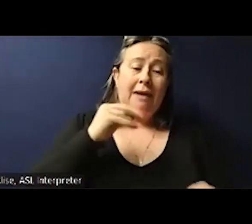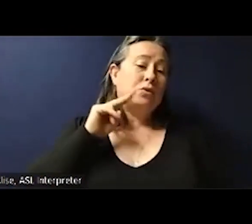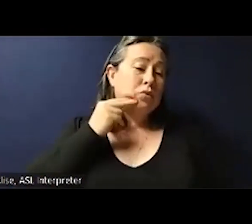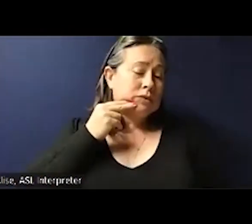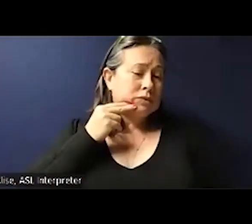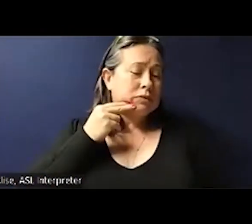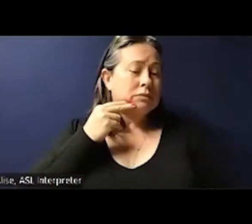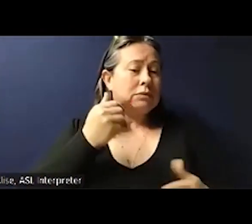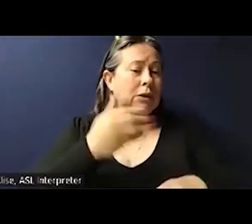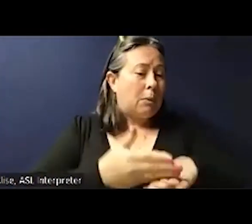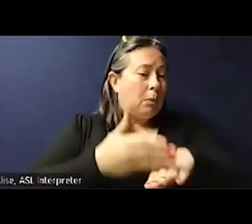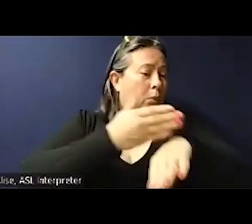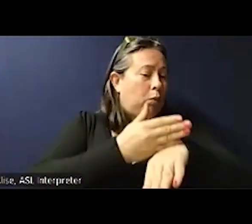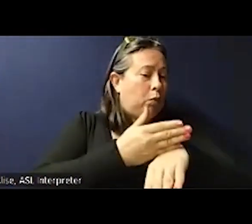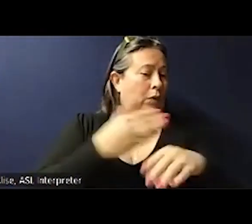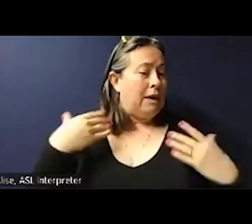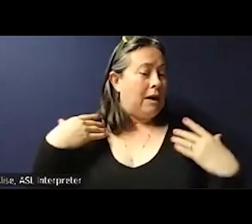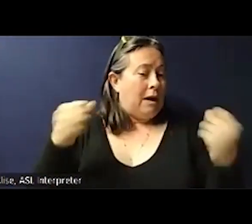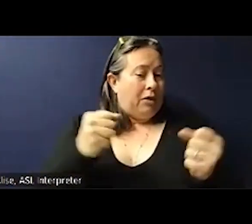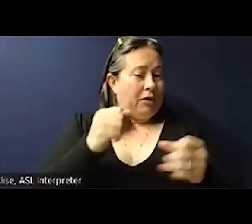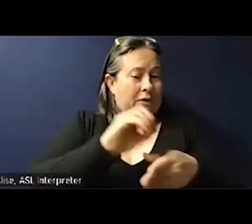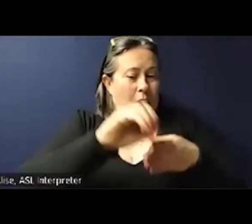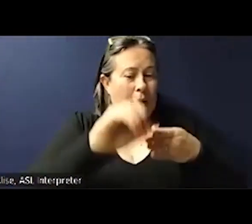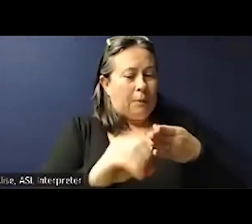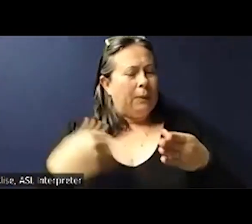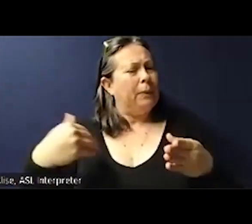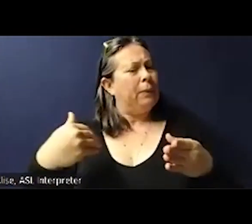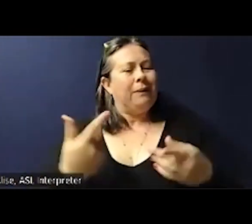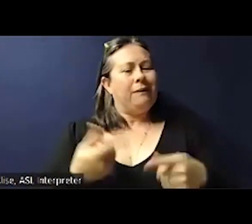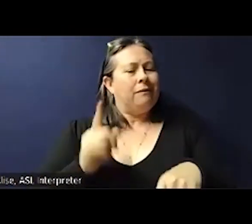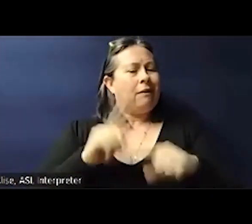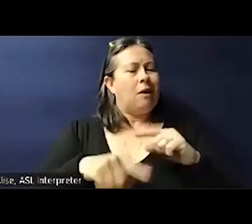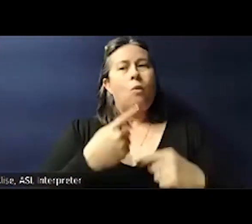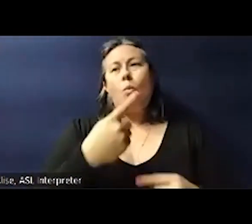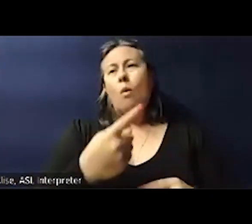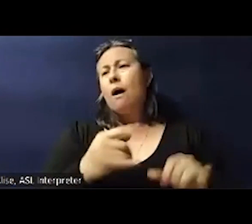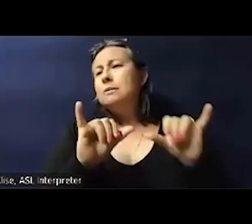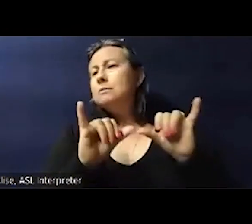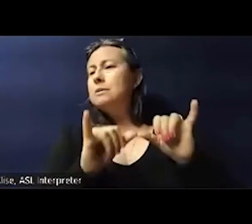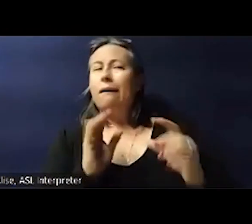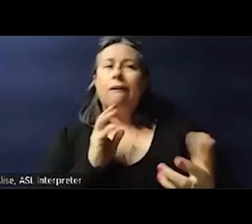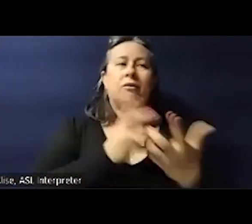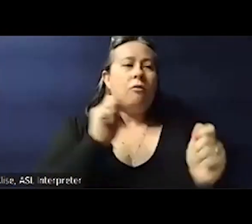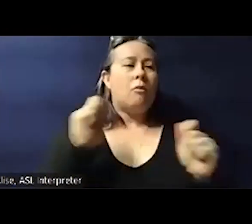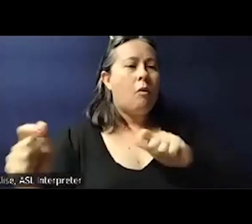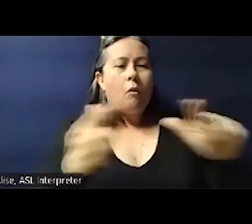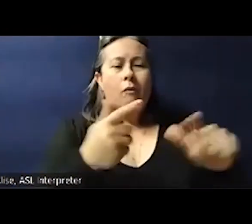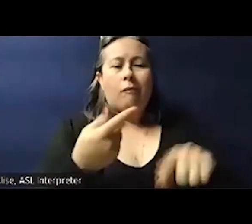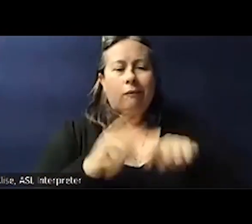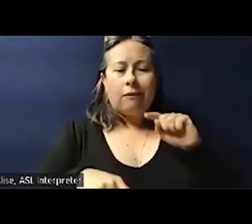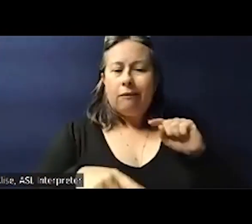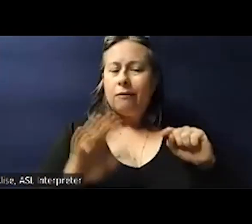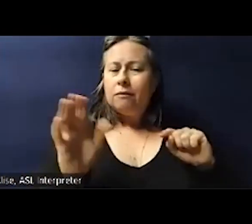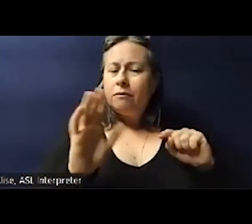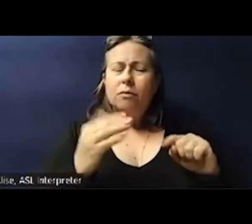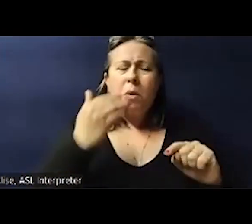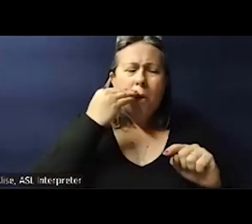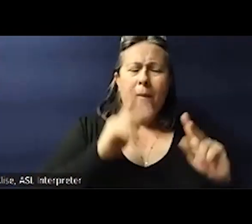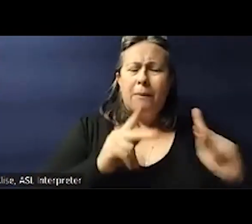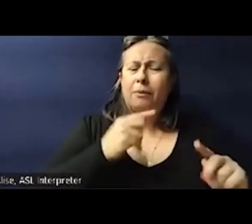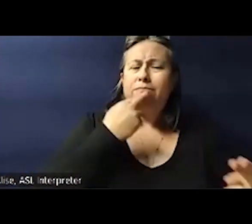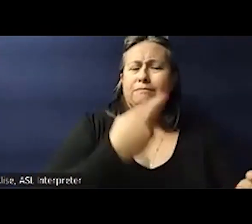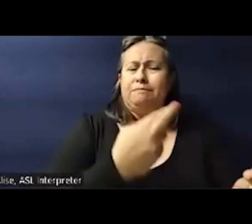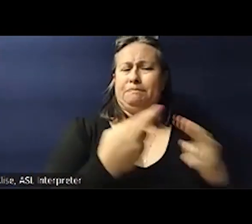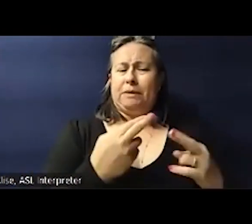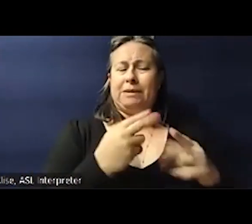improve health-related outcomes for individuals, we cannot take a one-size-fits-all approach. We know that people respond differently to food